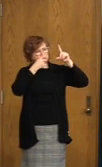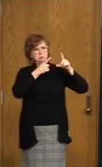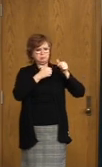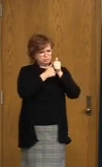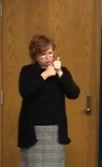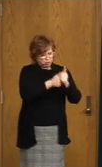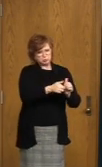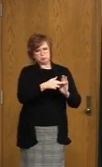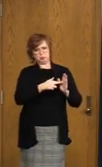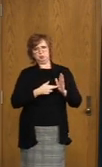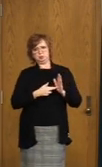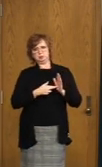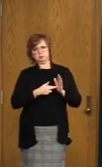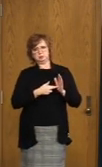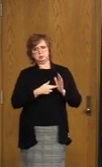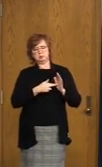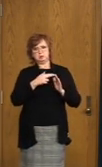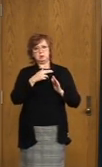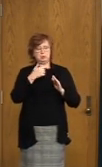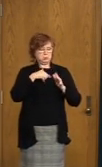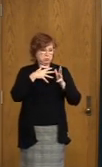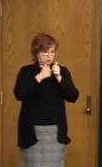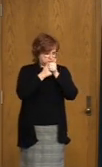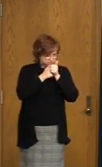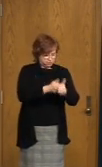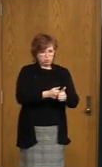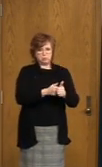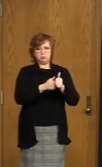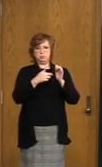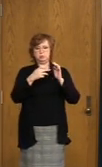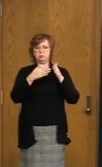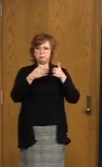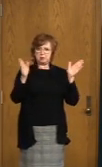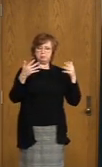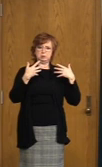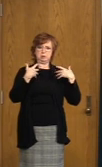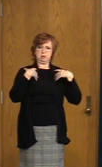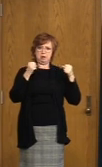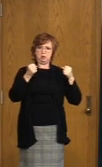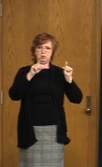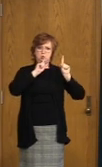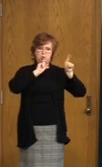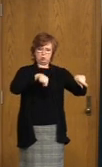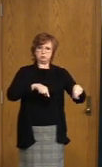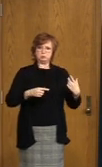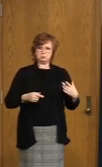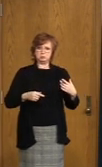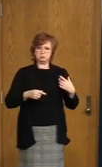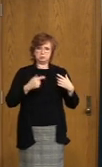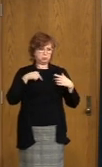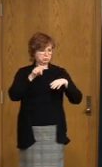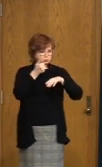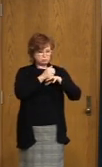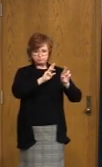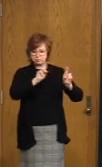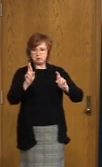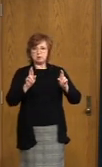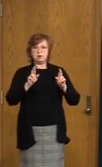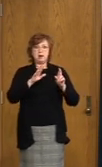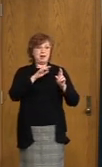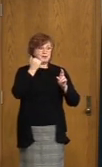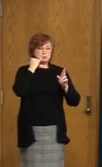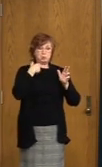to follow all of the public health orders and the guidelines that are in place. That is how we will continue to reduce our case